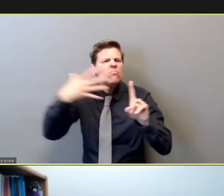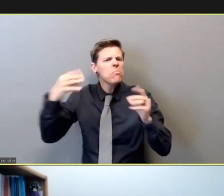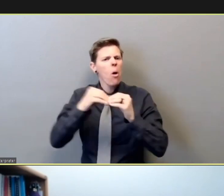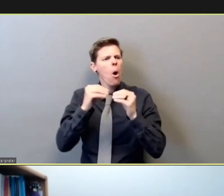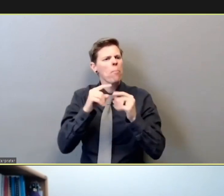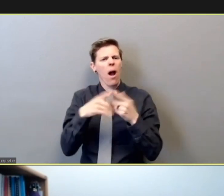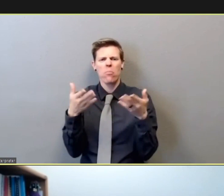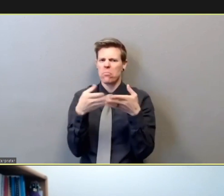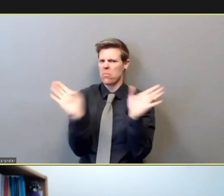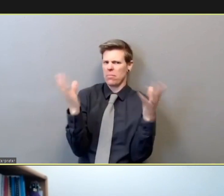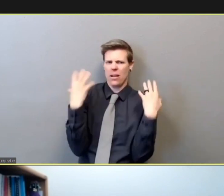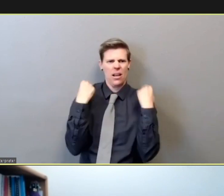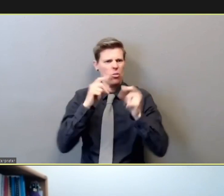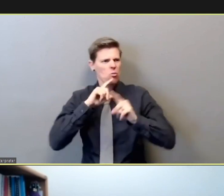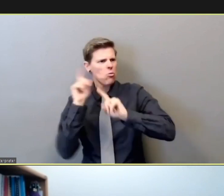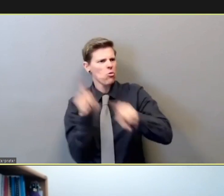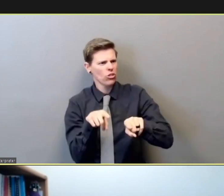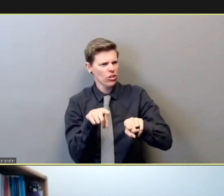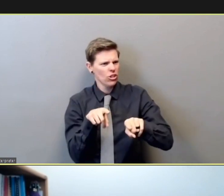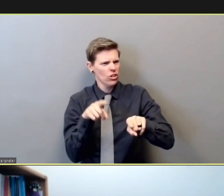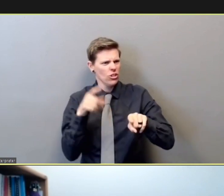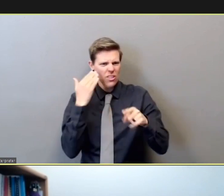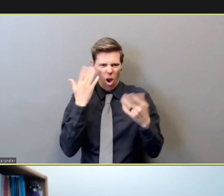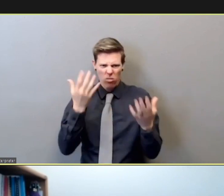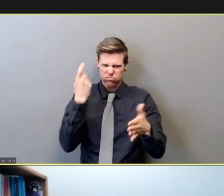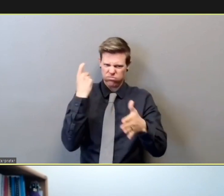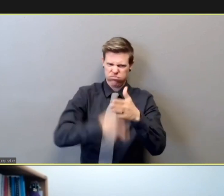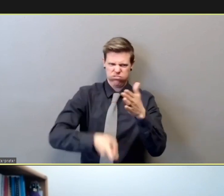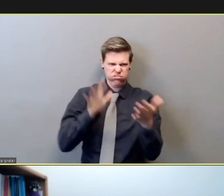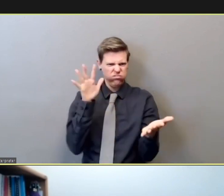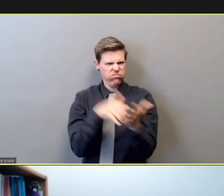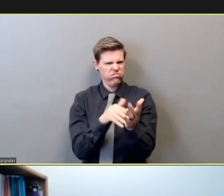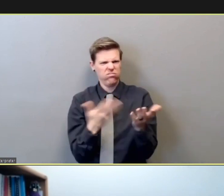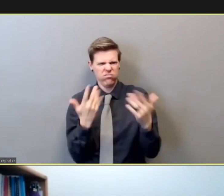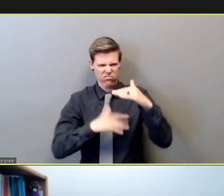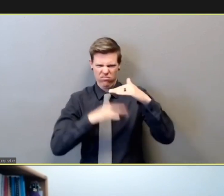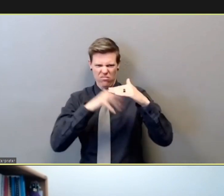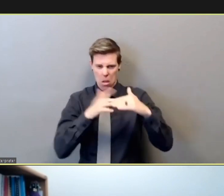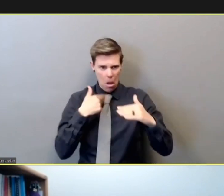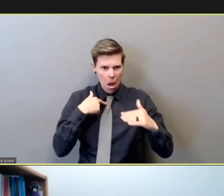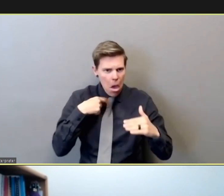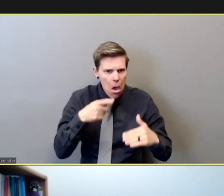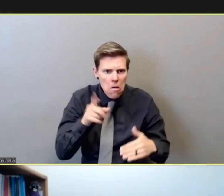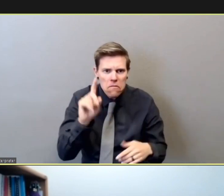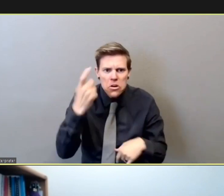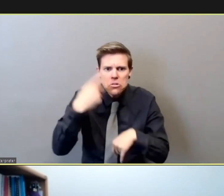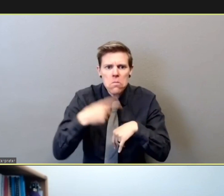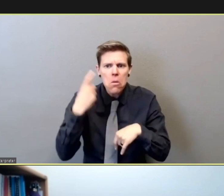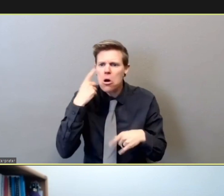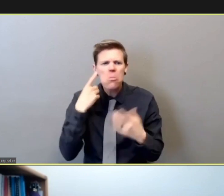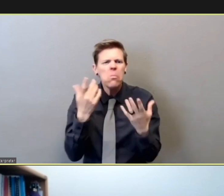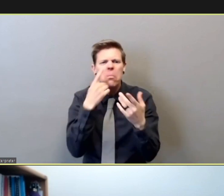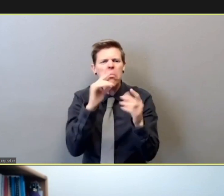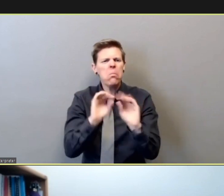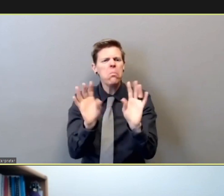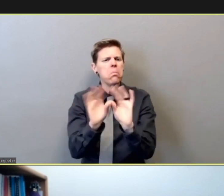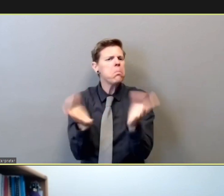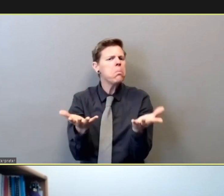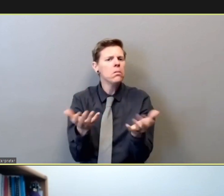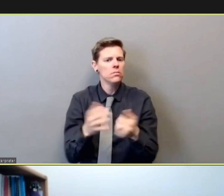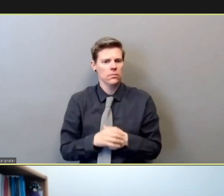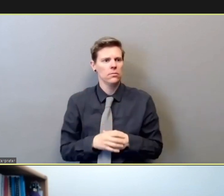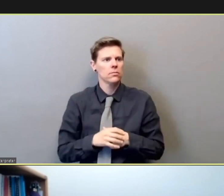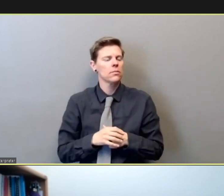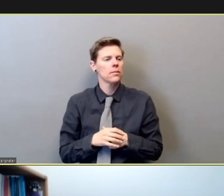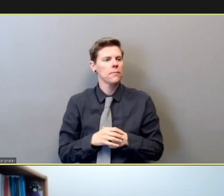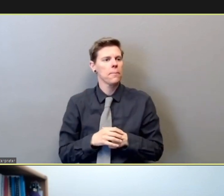$5,000 fine? I wasn't sure what you were referring to. Thank you. Okay, yes, thank you. And yes, it is